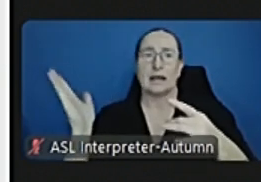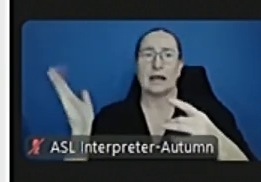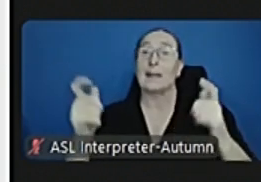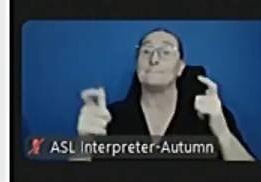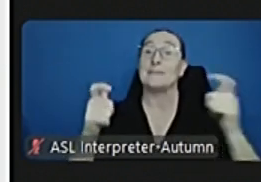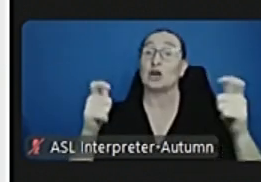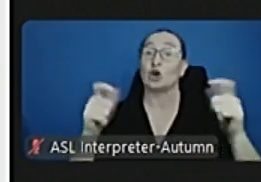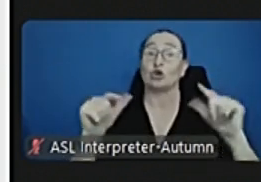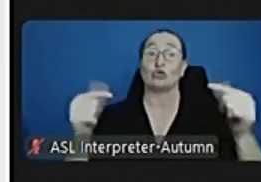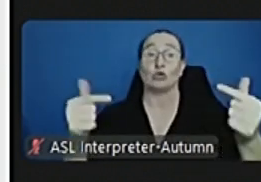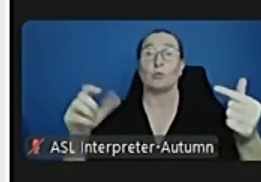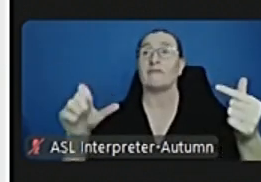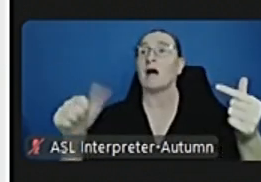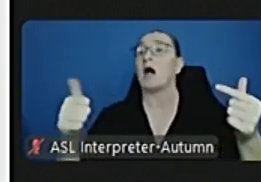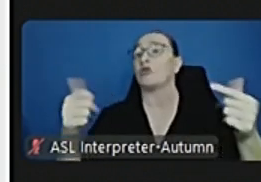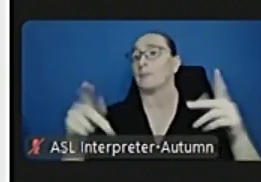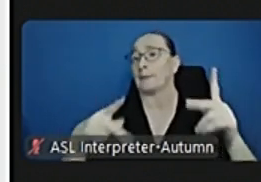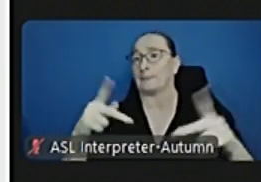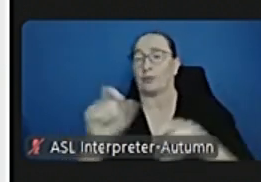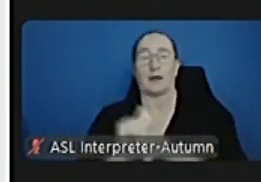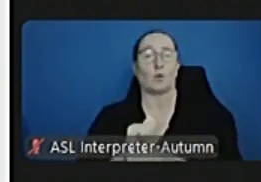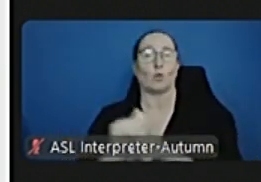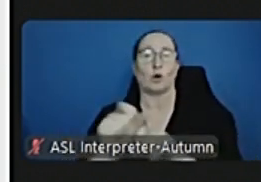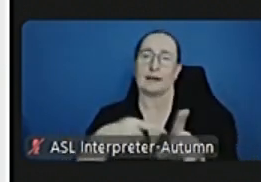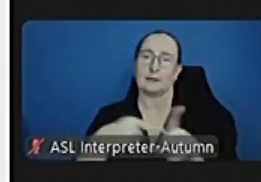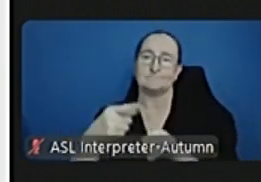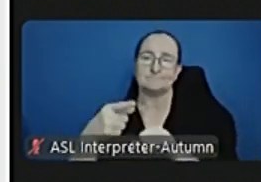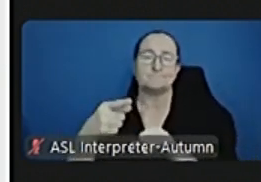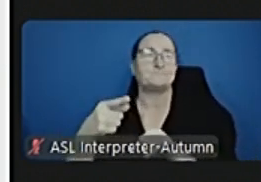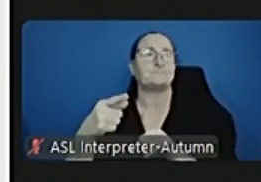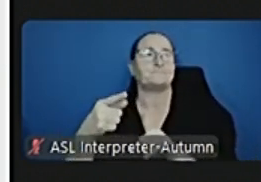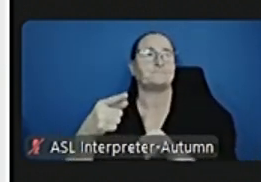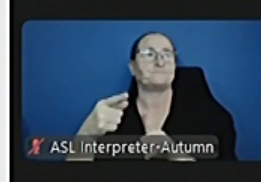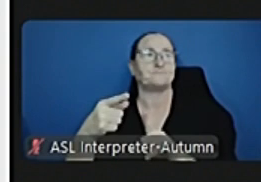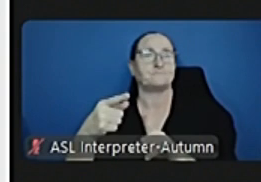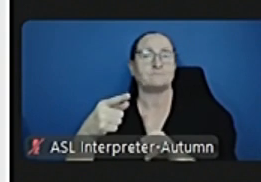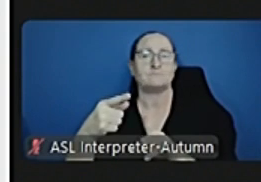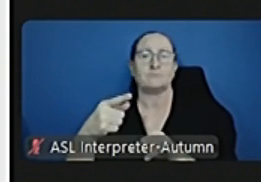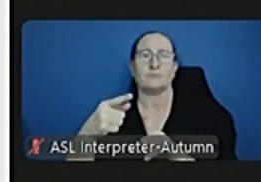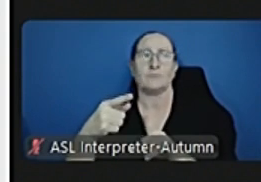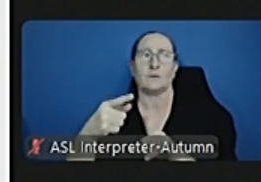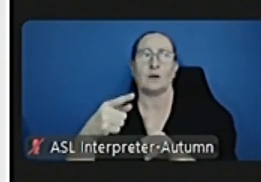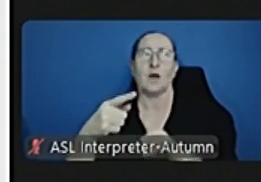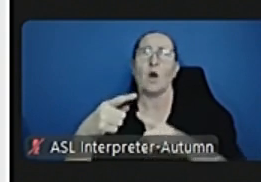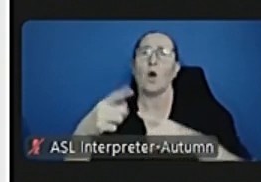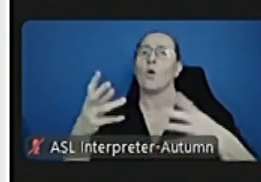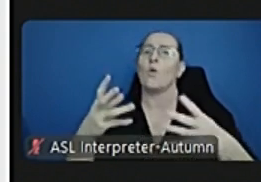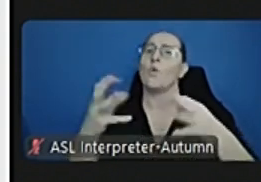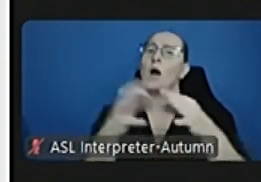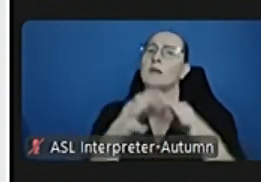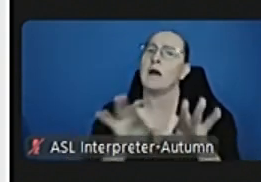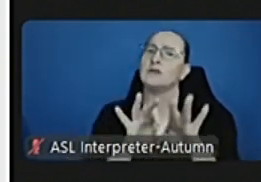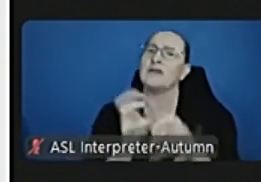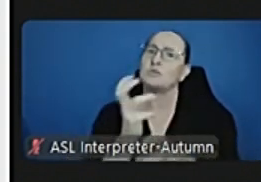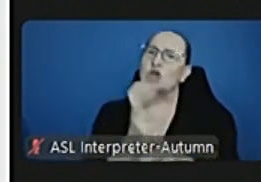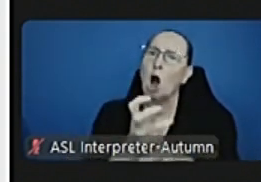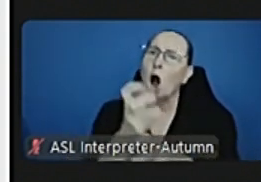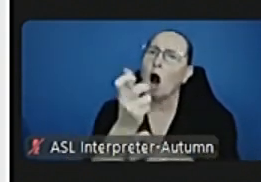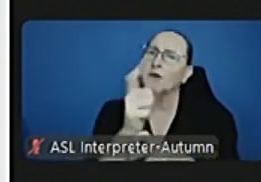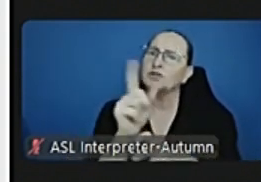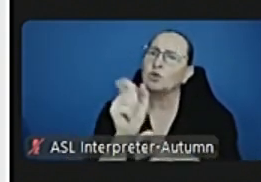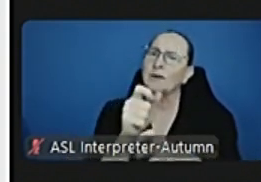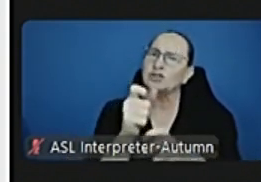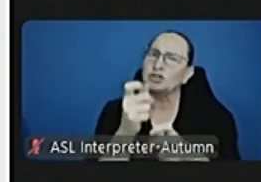of other folks that were working on this, and what matters happened to be one of the hardest questions to discern